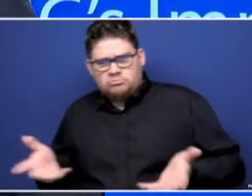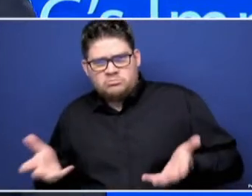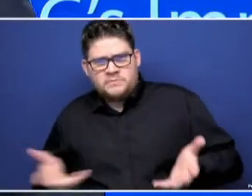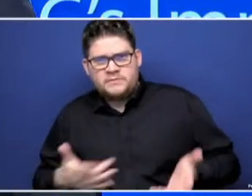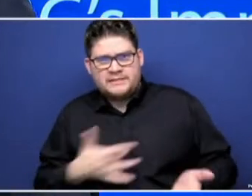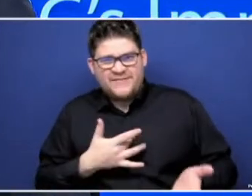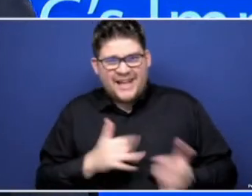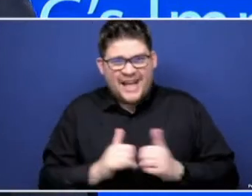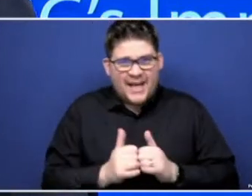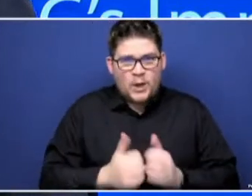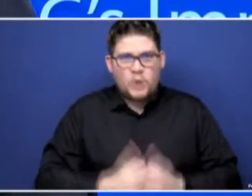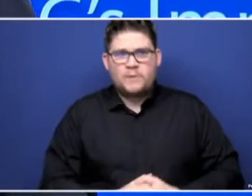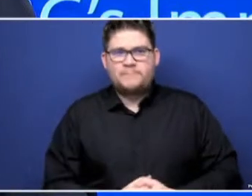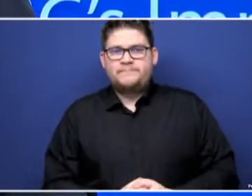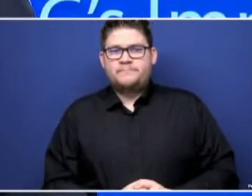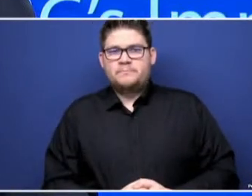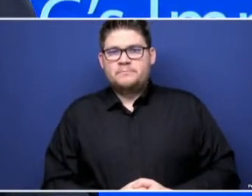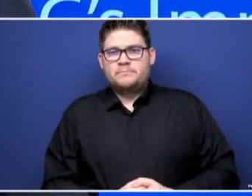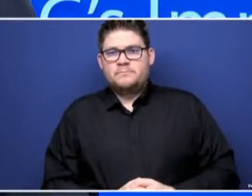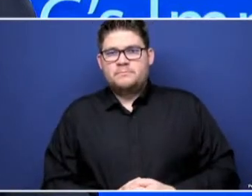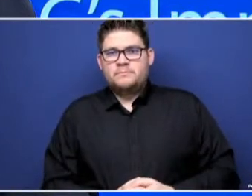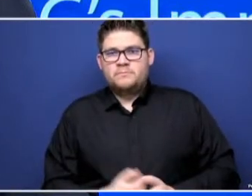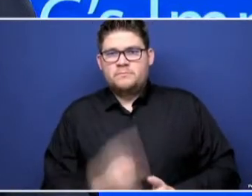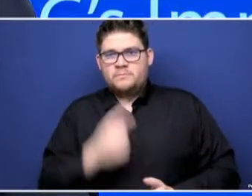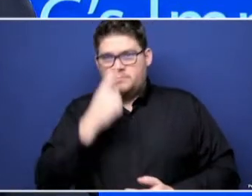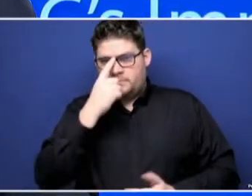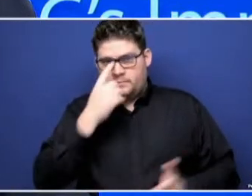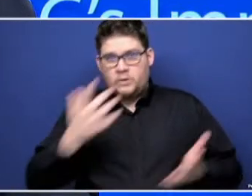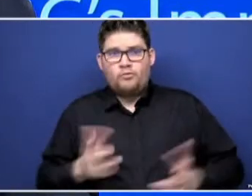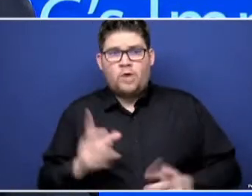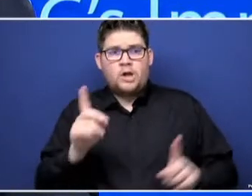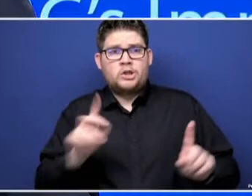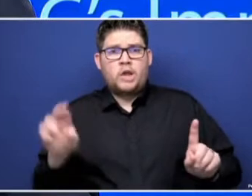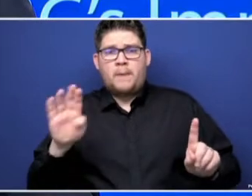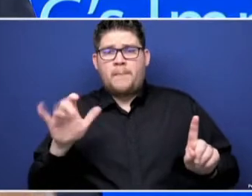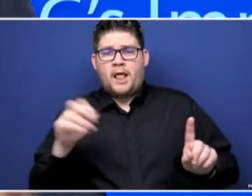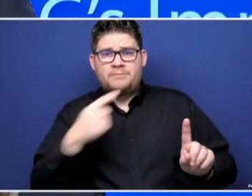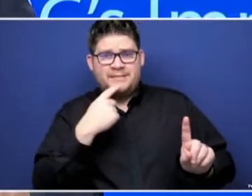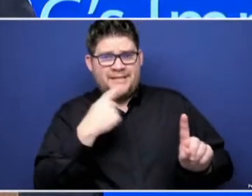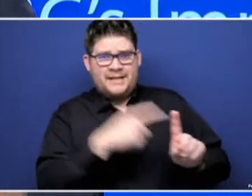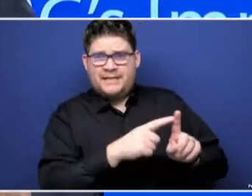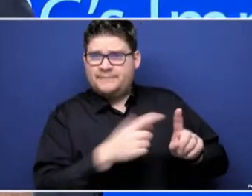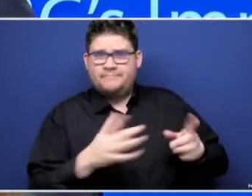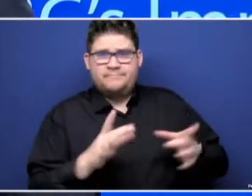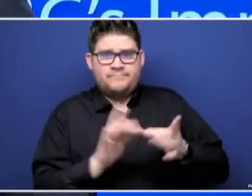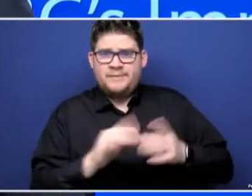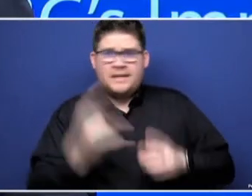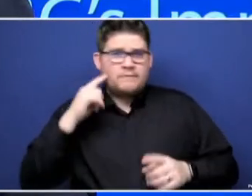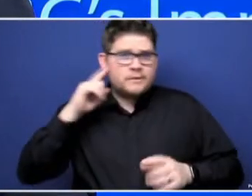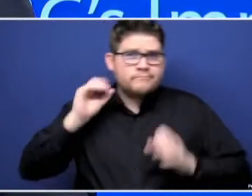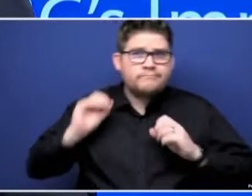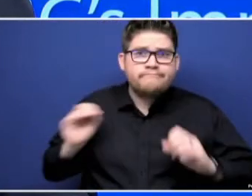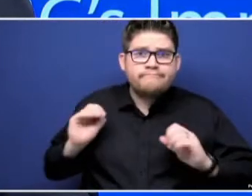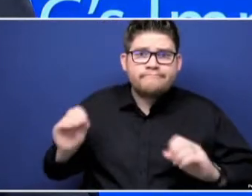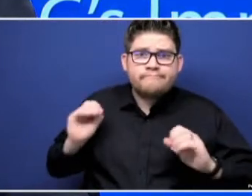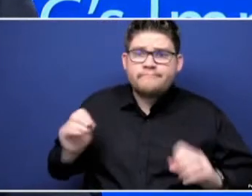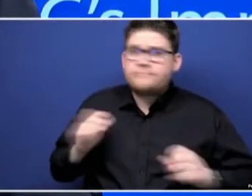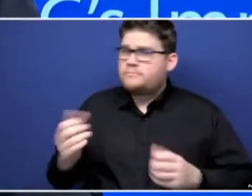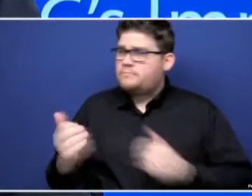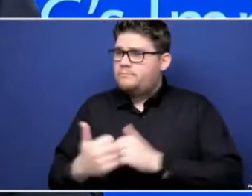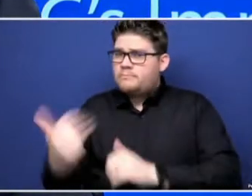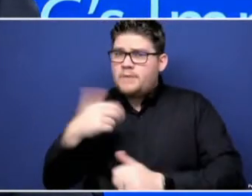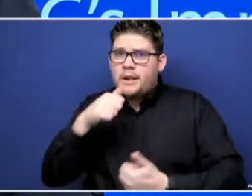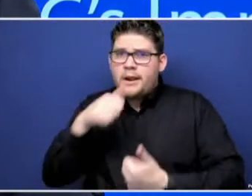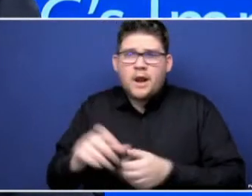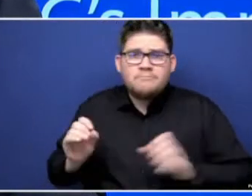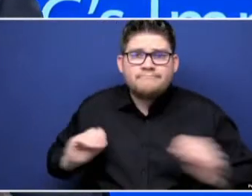that ability to adapt. We now have sufficient vaccine supply that we can go directly into what has been clearly our